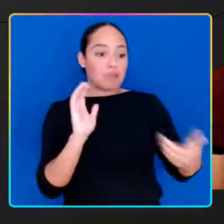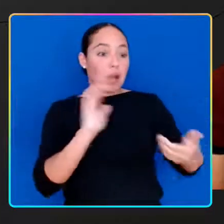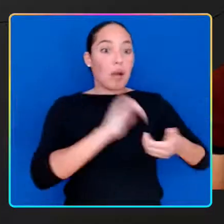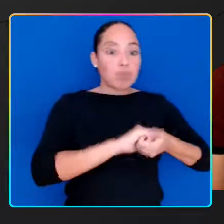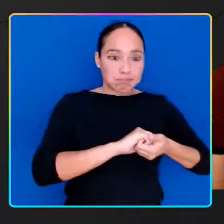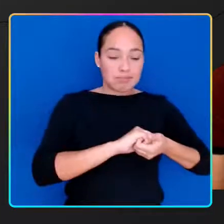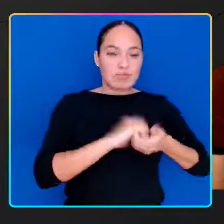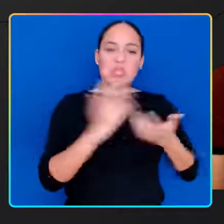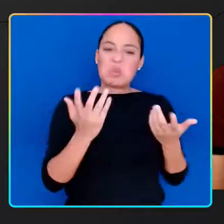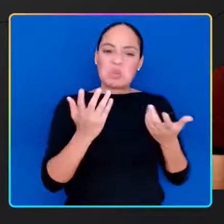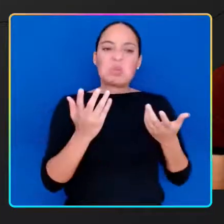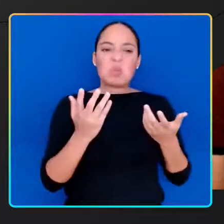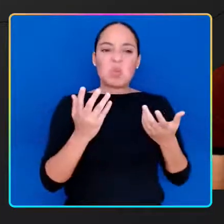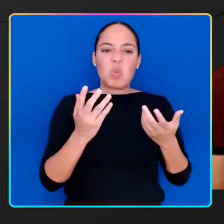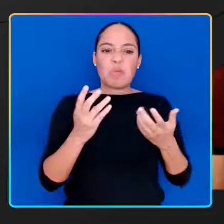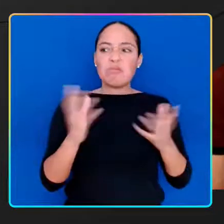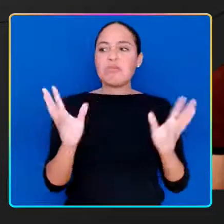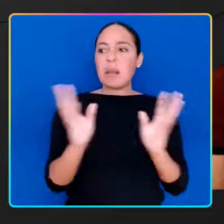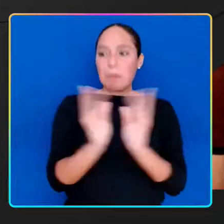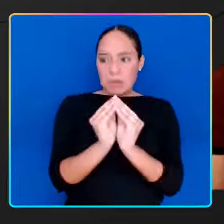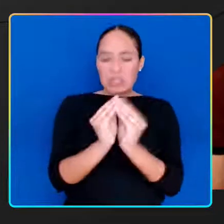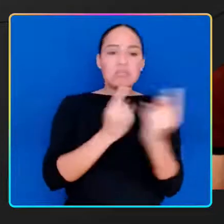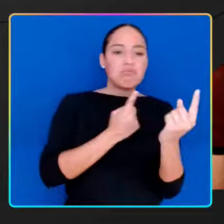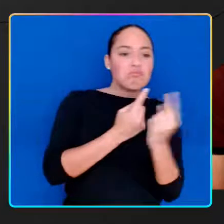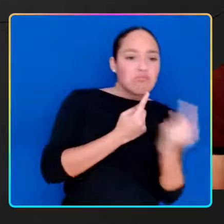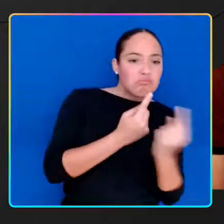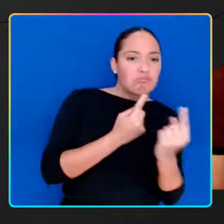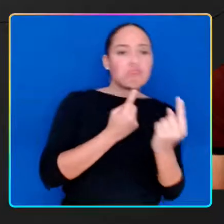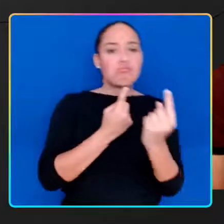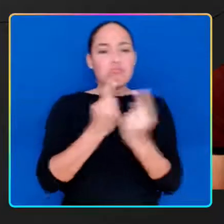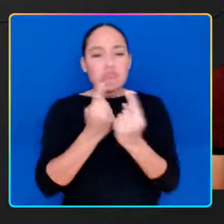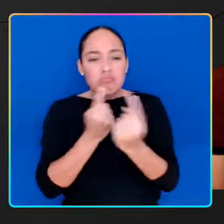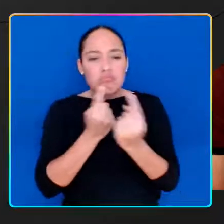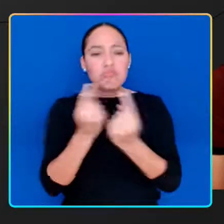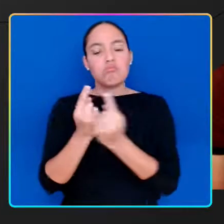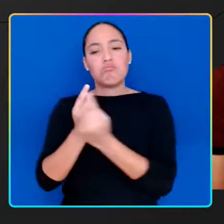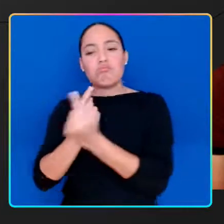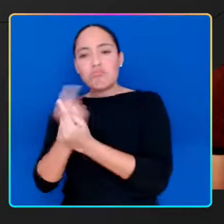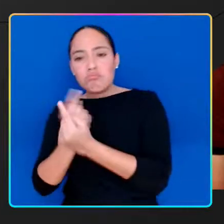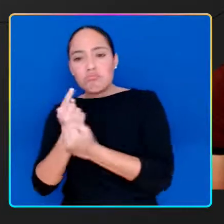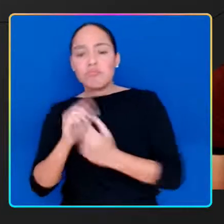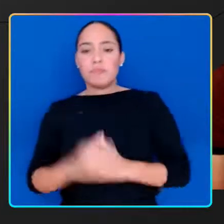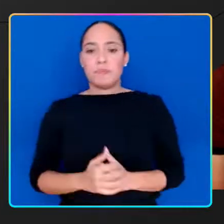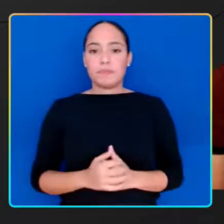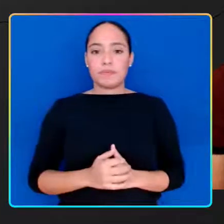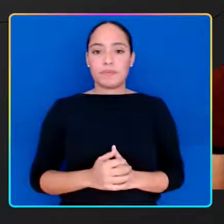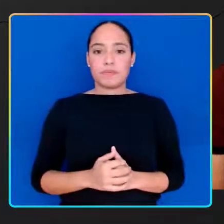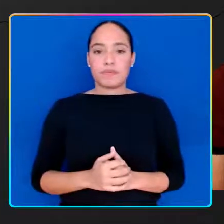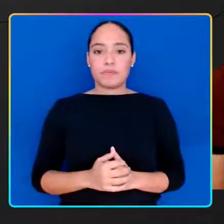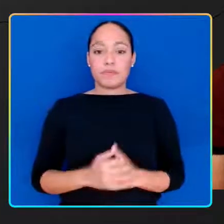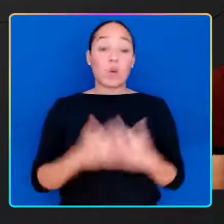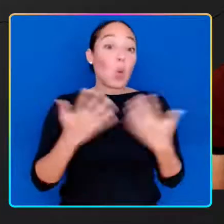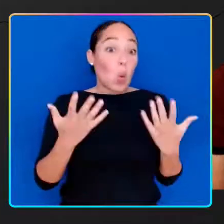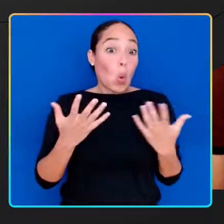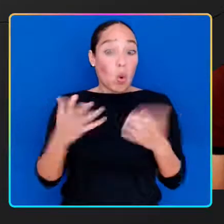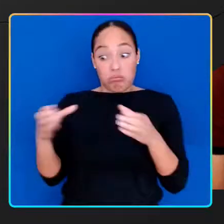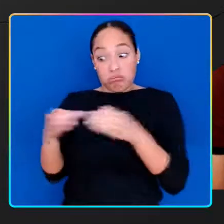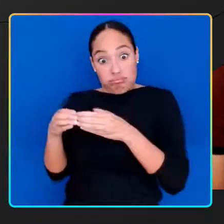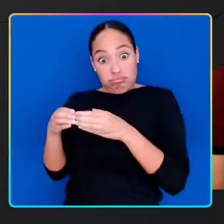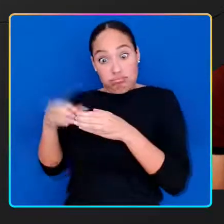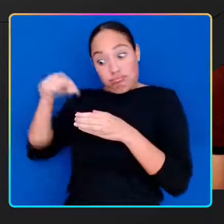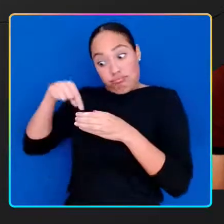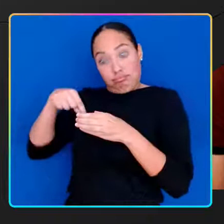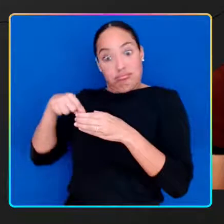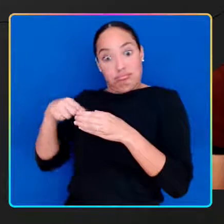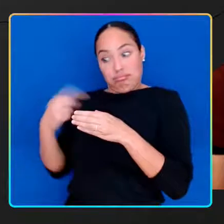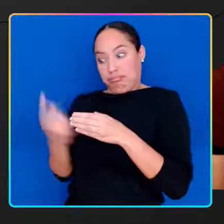discuss what we did, what we will do. Otherwise, we have informal meetings internally. Some of us work from home, some of us